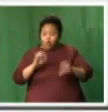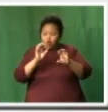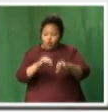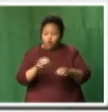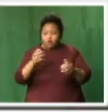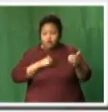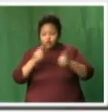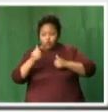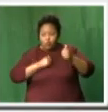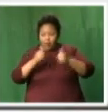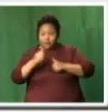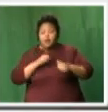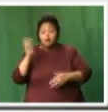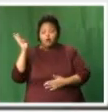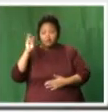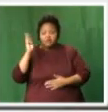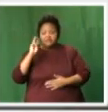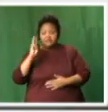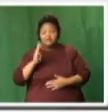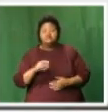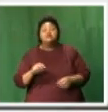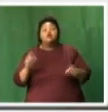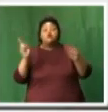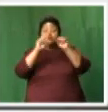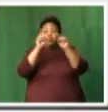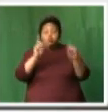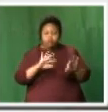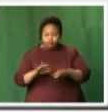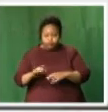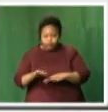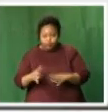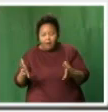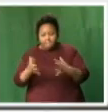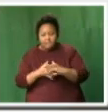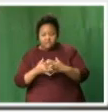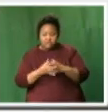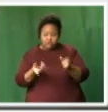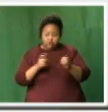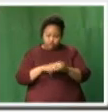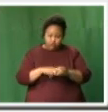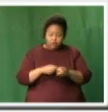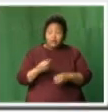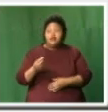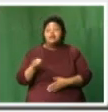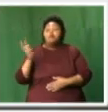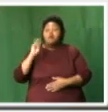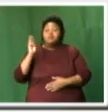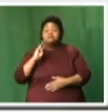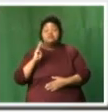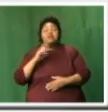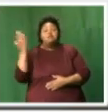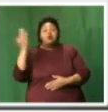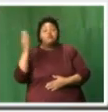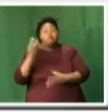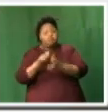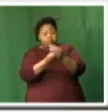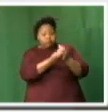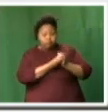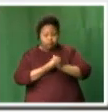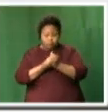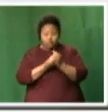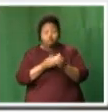bawungenele ngetebuchwephesha. Labaholi bakhuluma ngelivi linye ekutheni kufanele lamave abambane ekuletheni kuthula